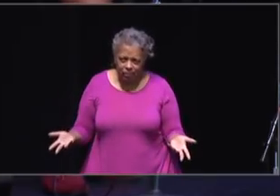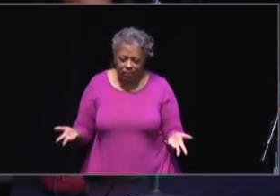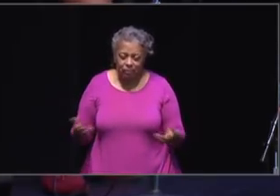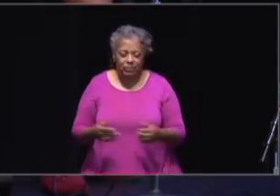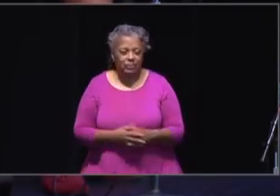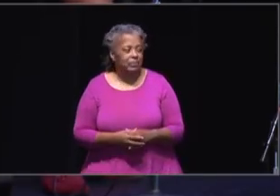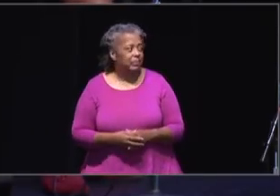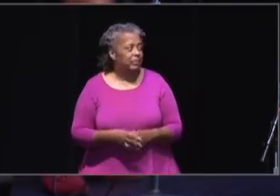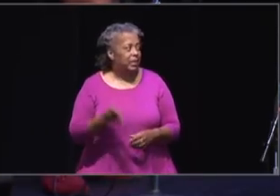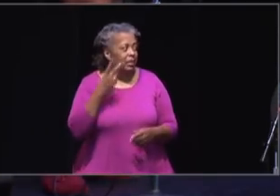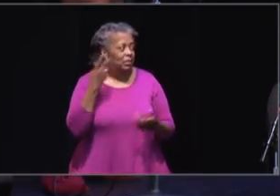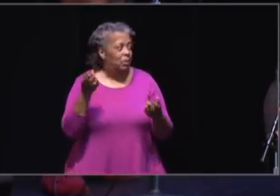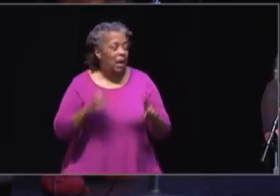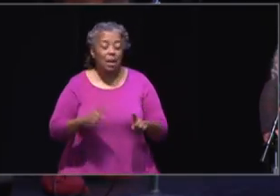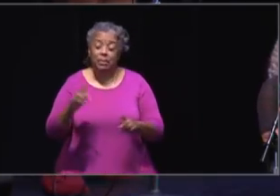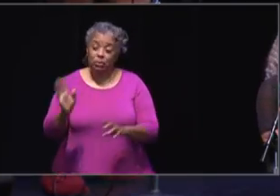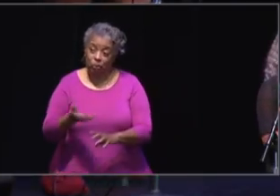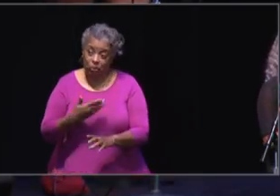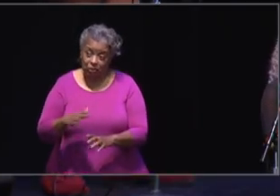See what happens when you sing?